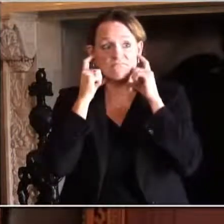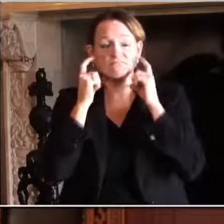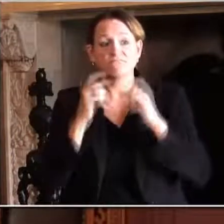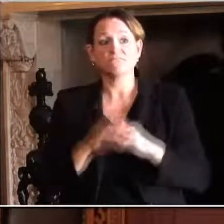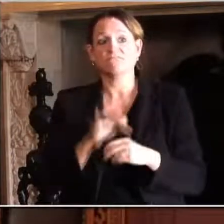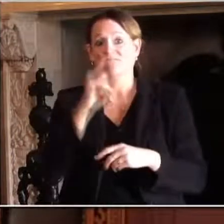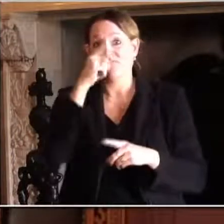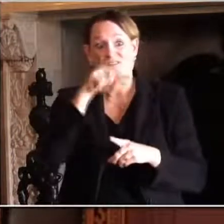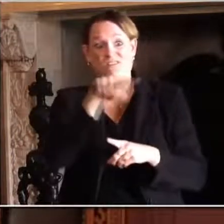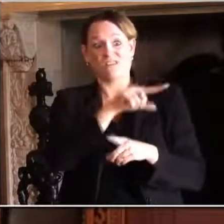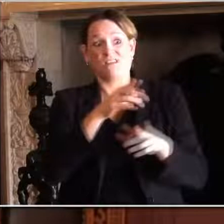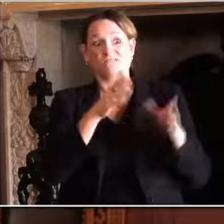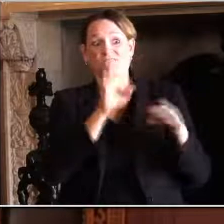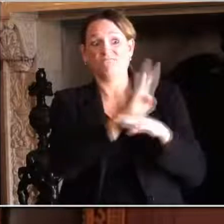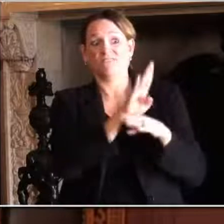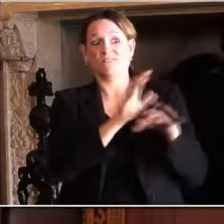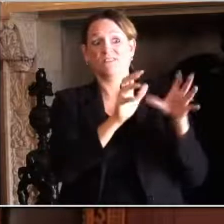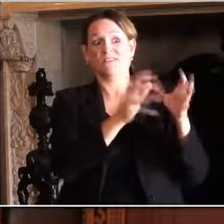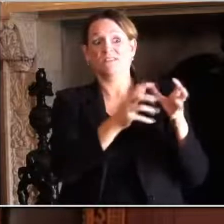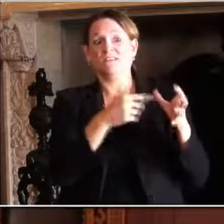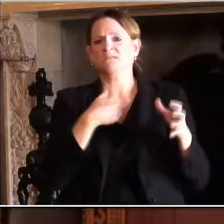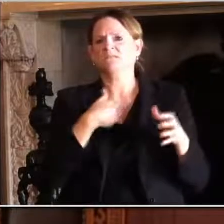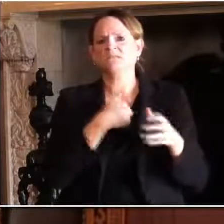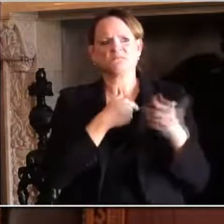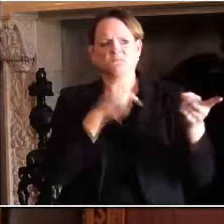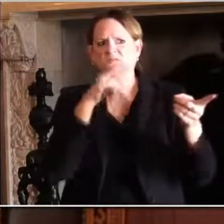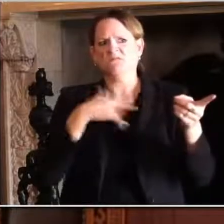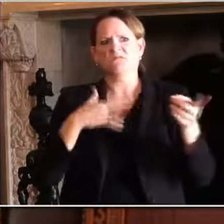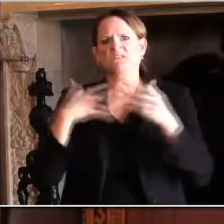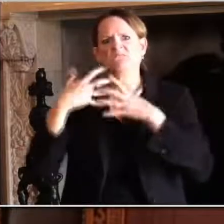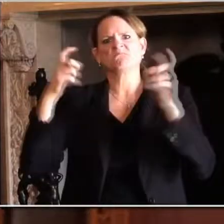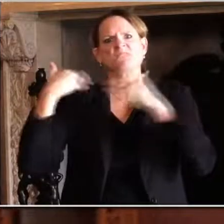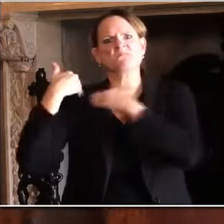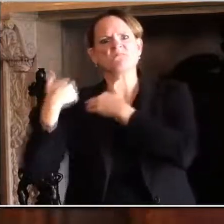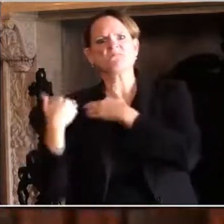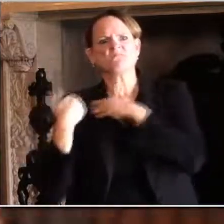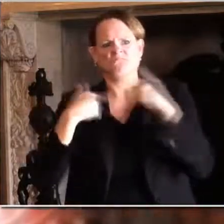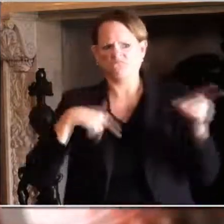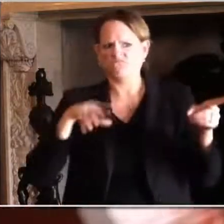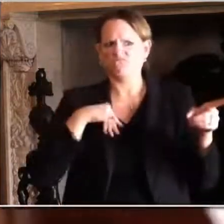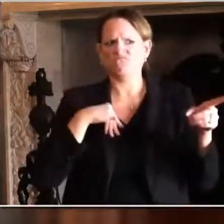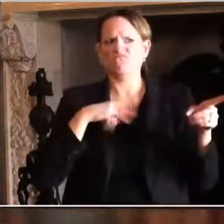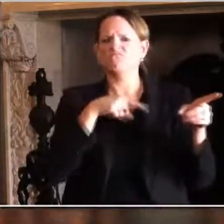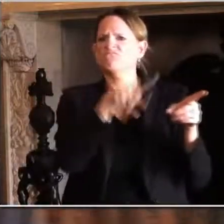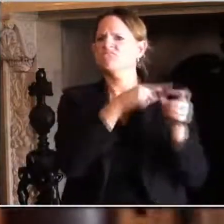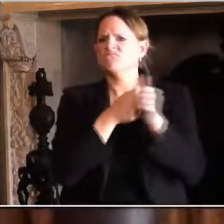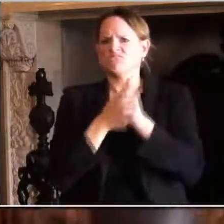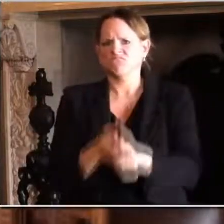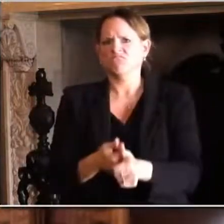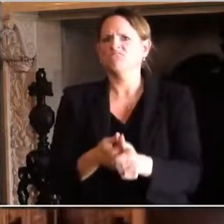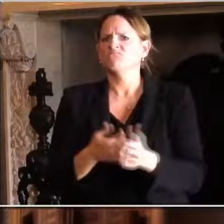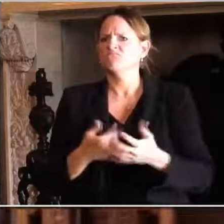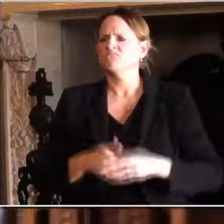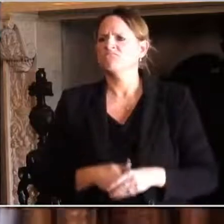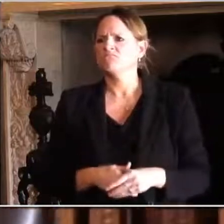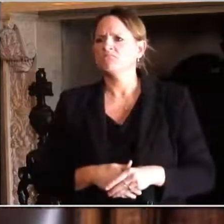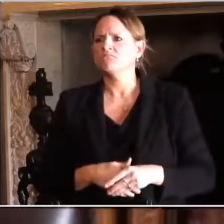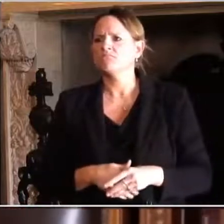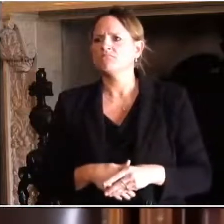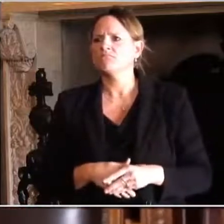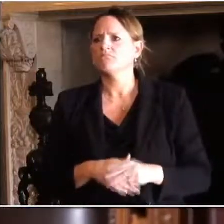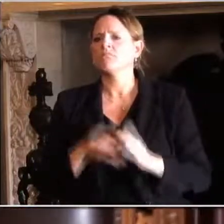significant burden for them, because many of them already do it. Sure. Thank you, Governor. In terms of the